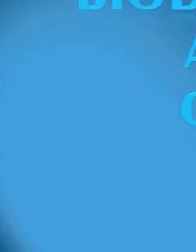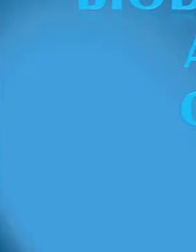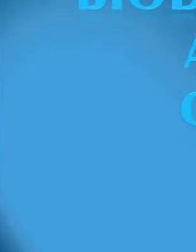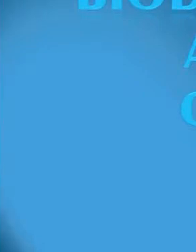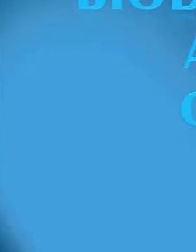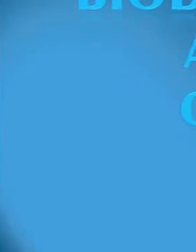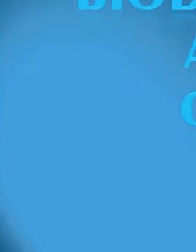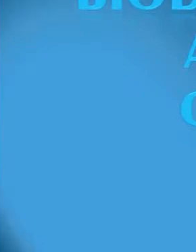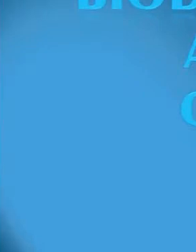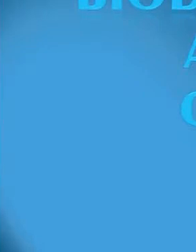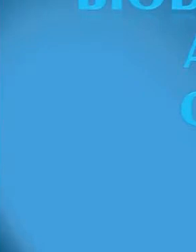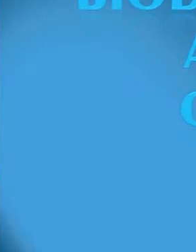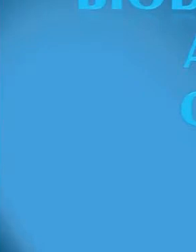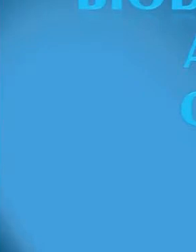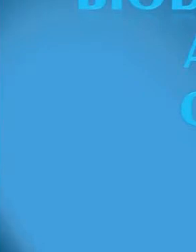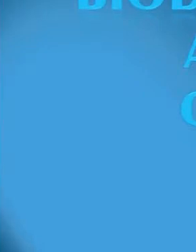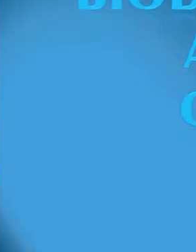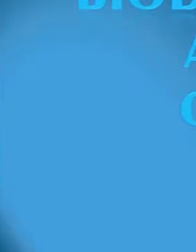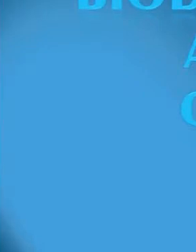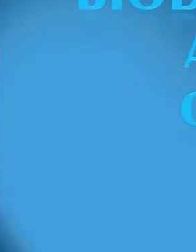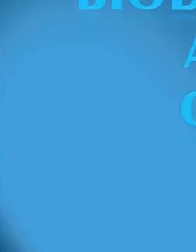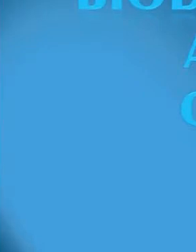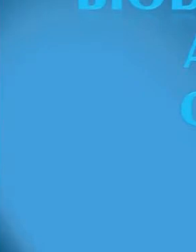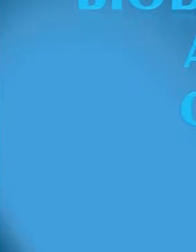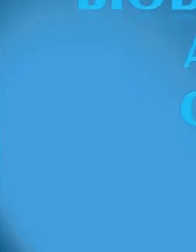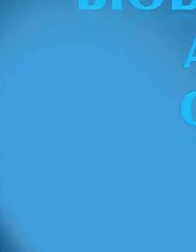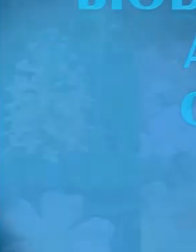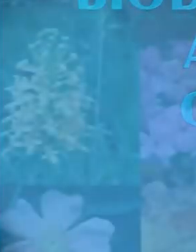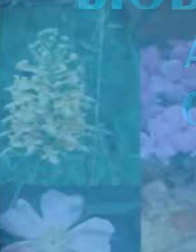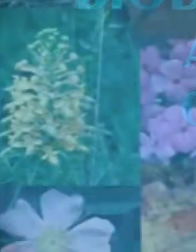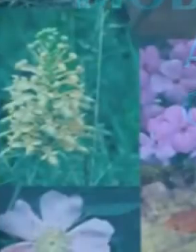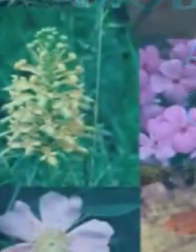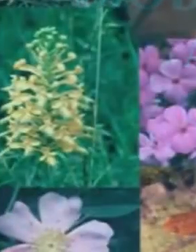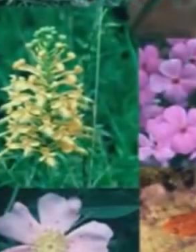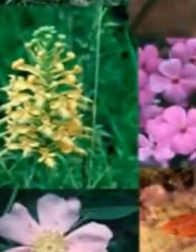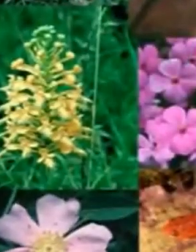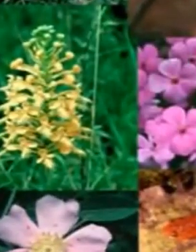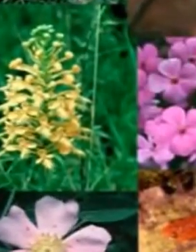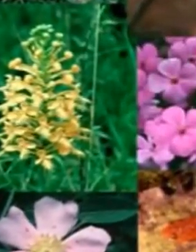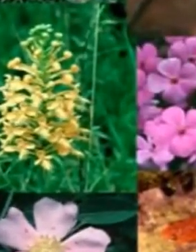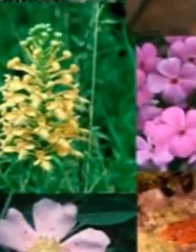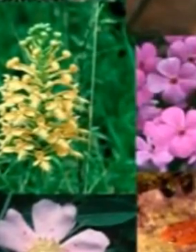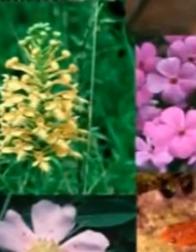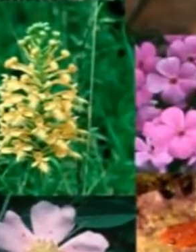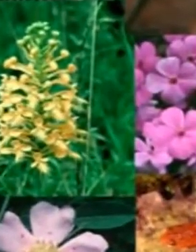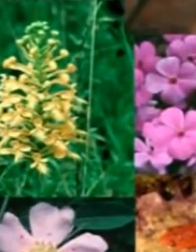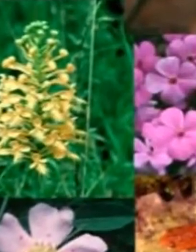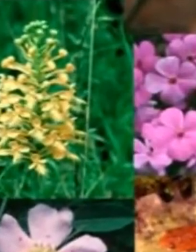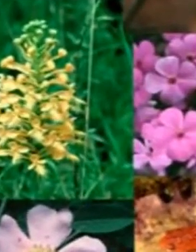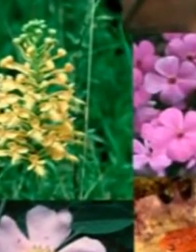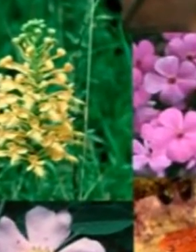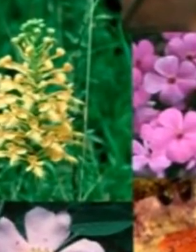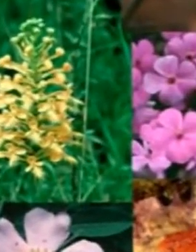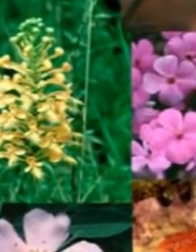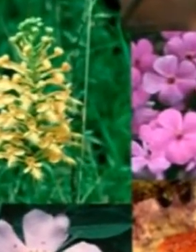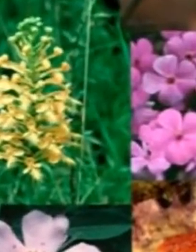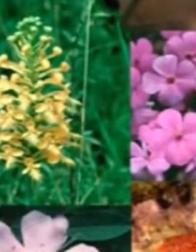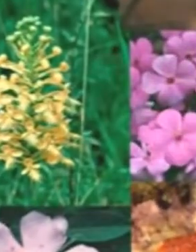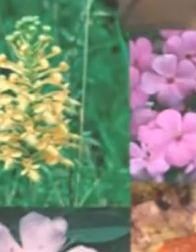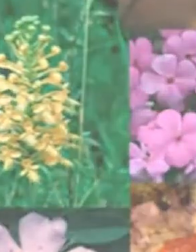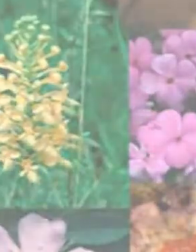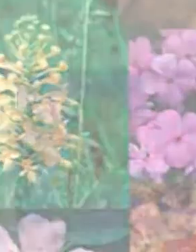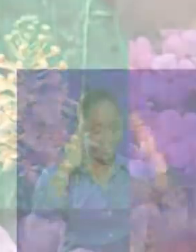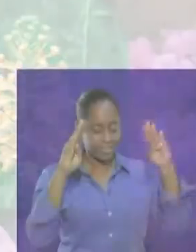The year 2010 has been designated by the United Nations system as the International Year of Biological